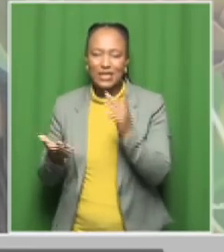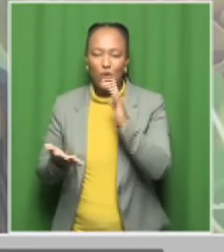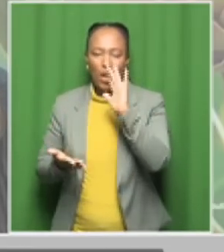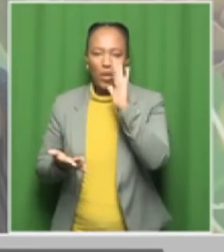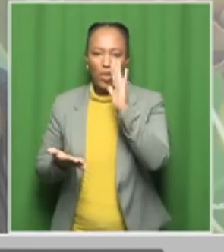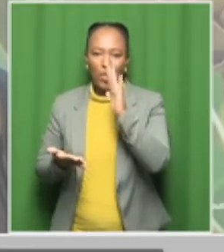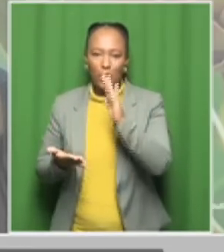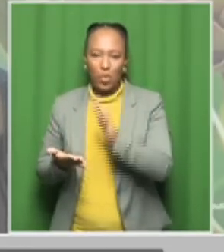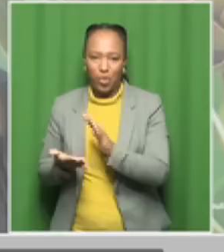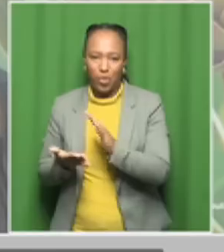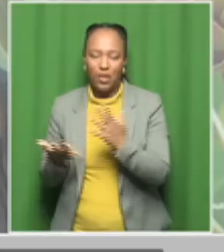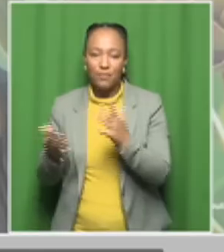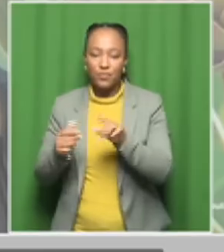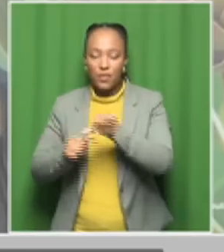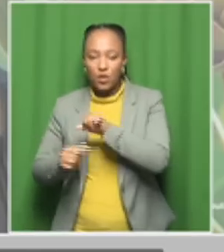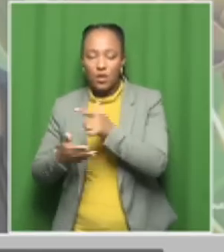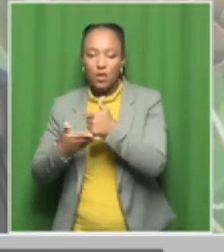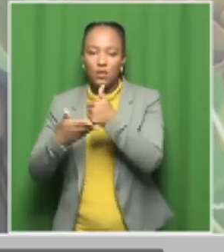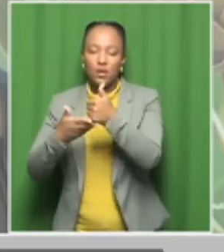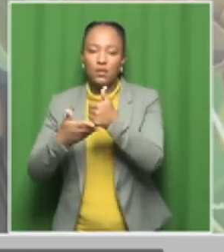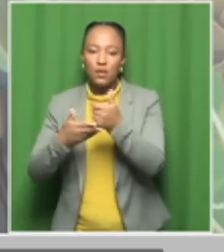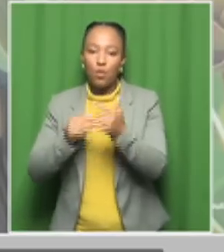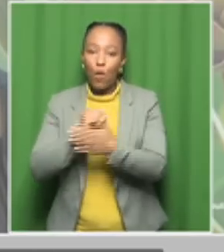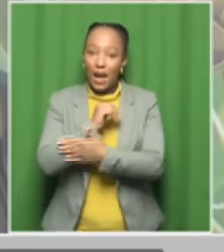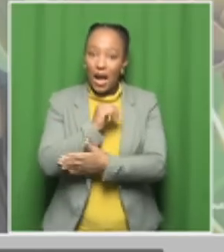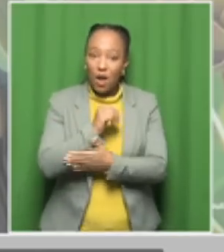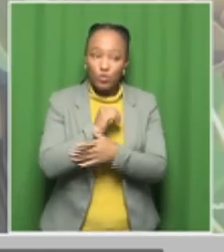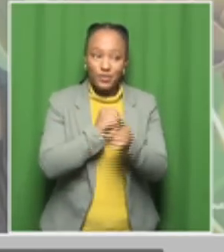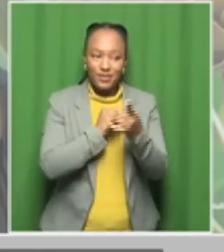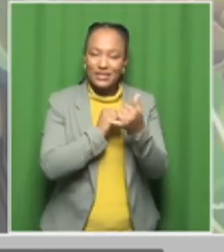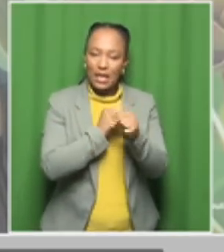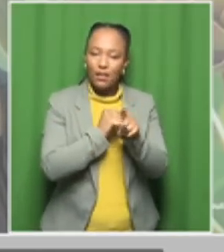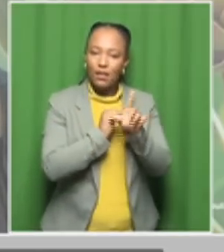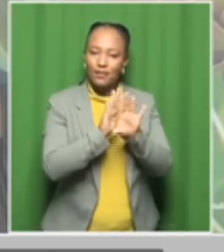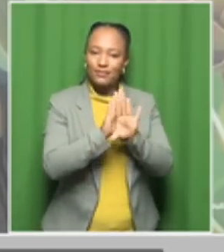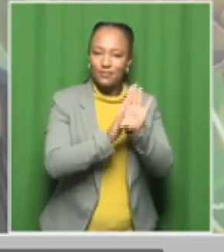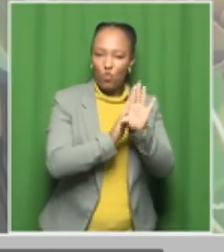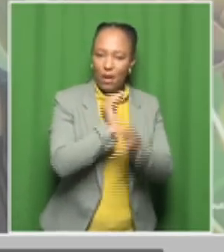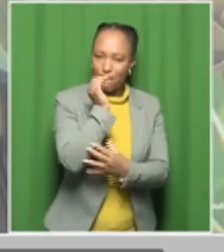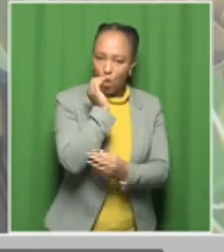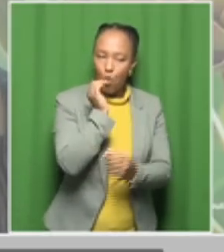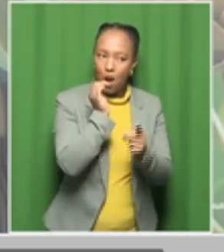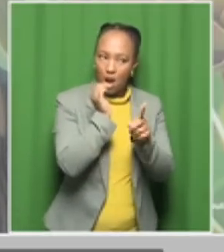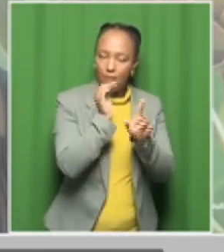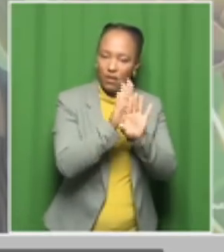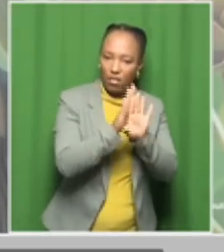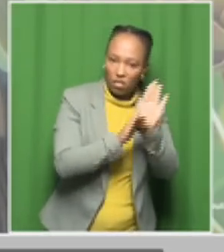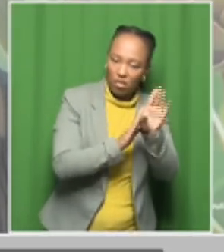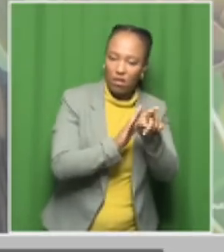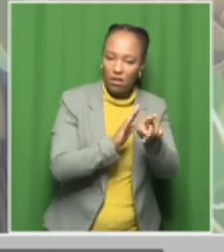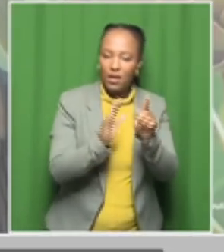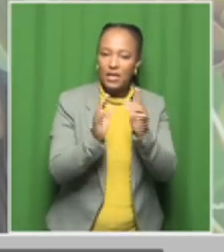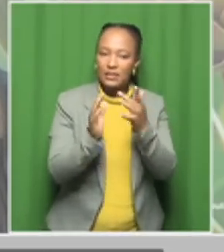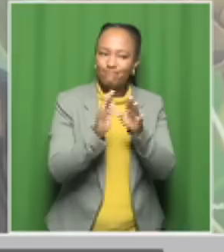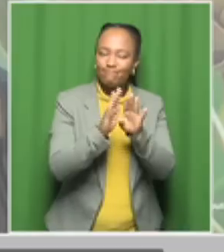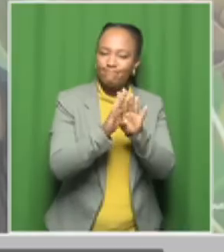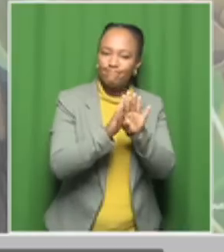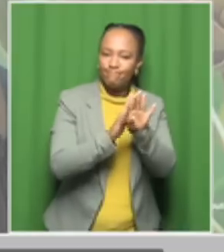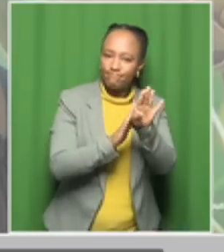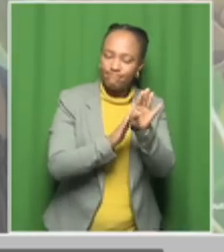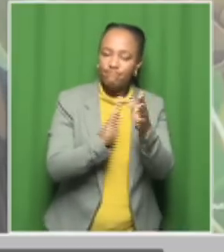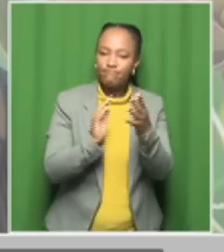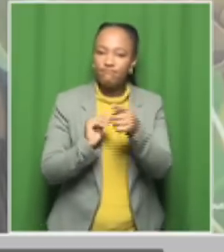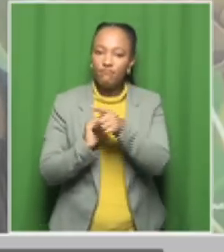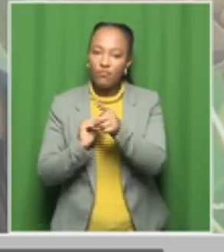assistance on which developing countries depended for many years is dwindling. The priorities of some of the donor countries